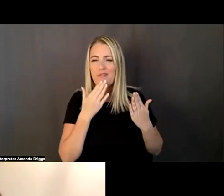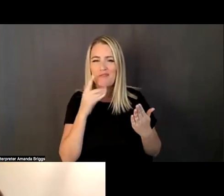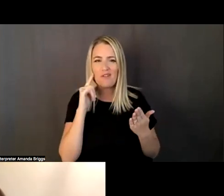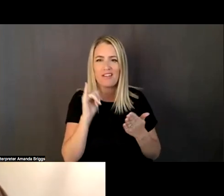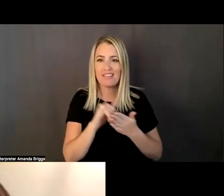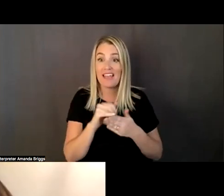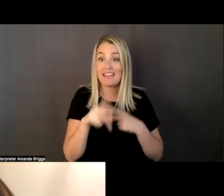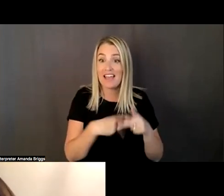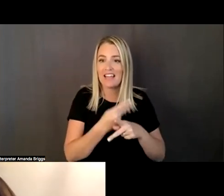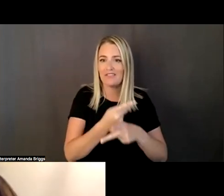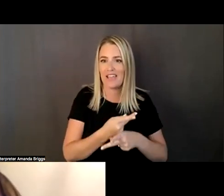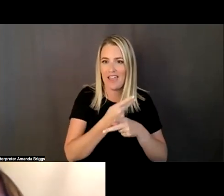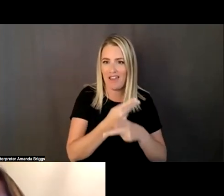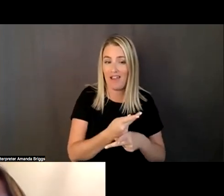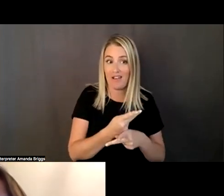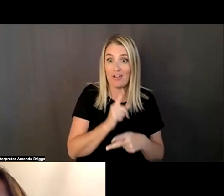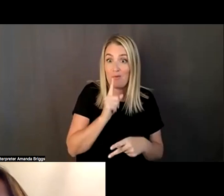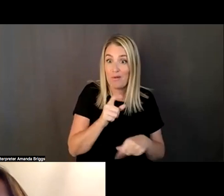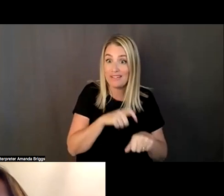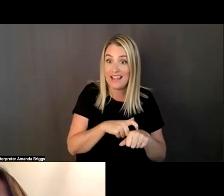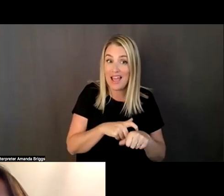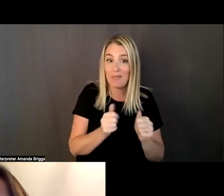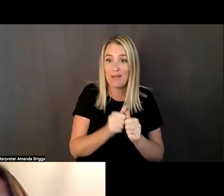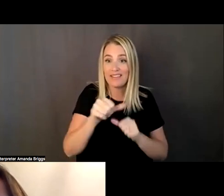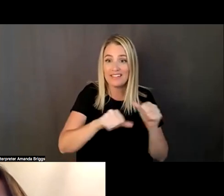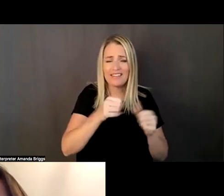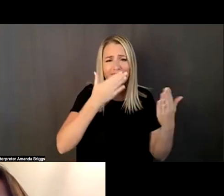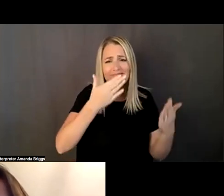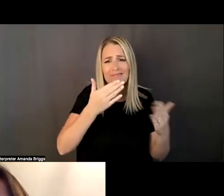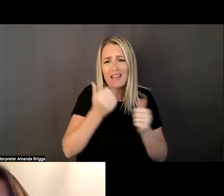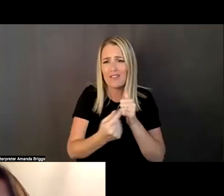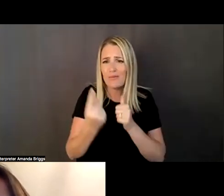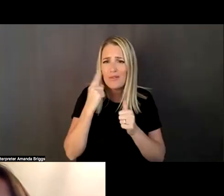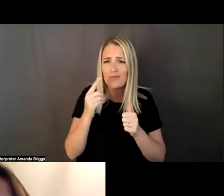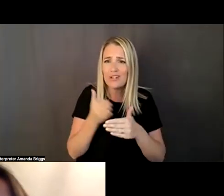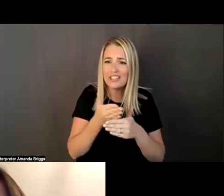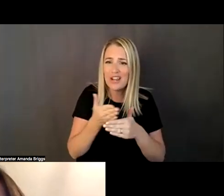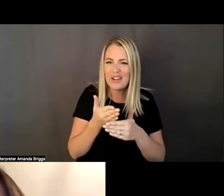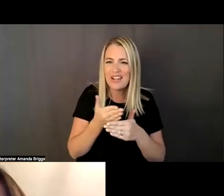care together in real time with each other. Thank you so much to everyone for sharing.